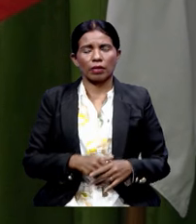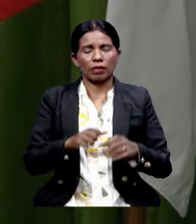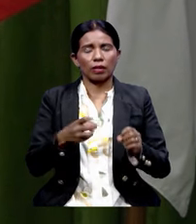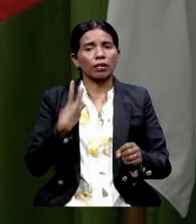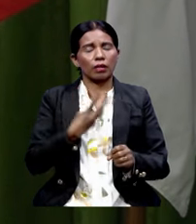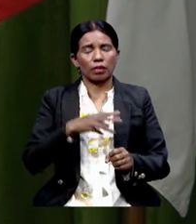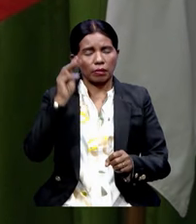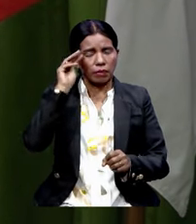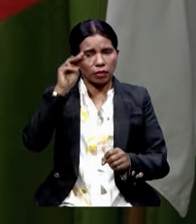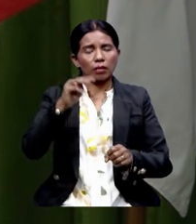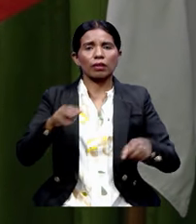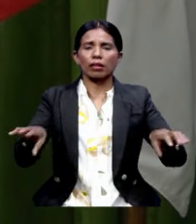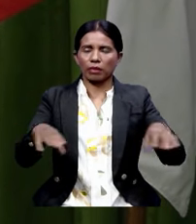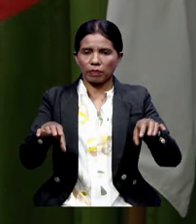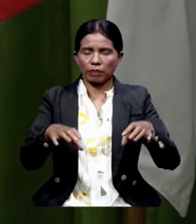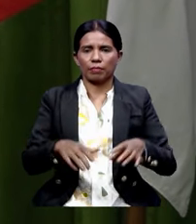missionaries